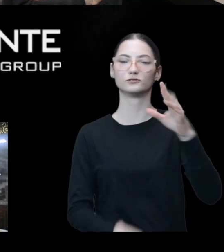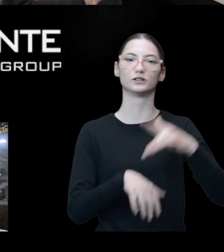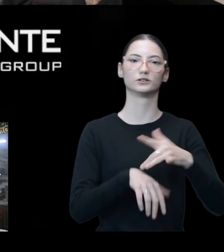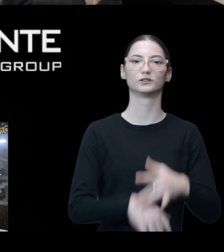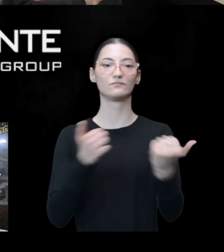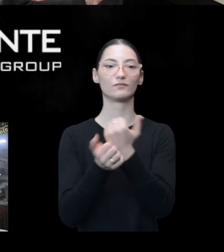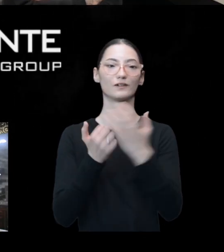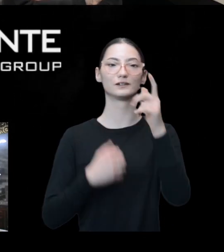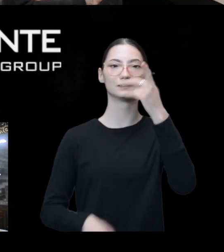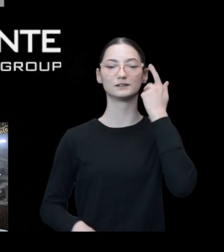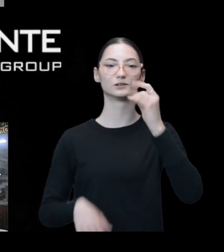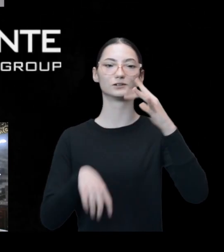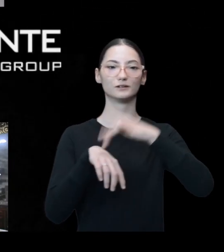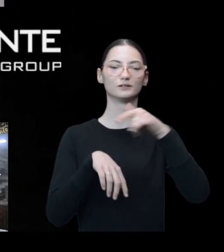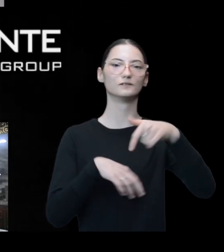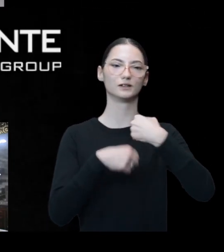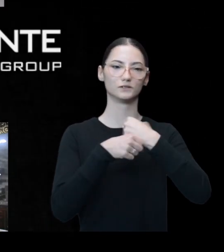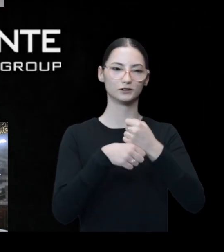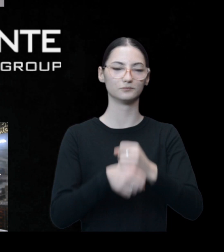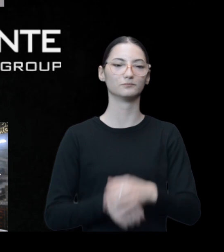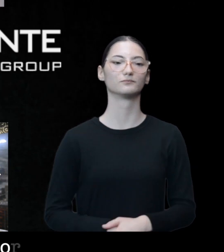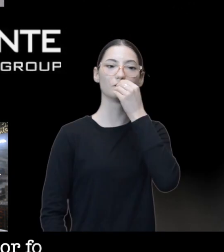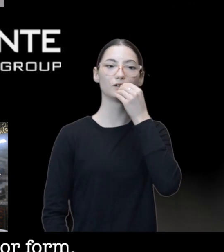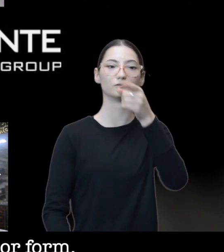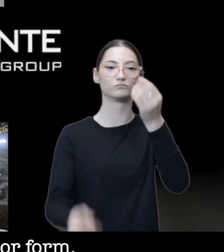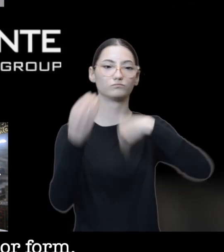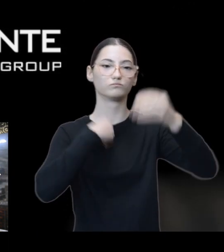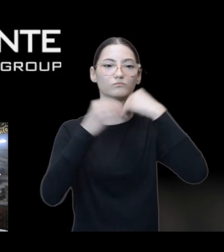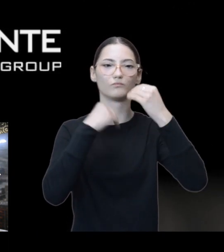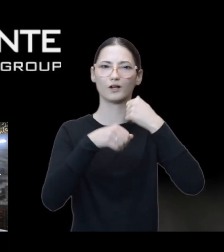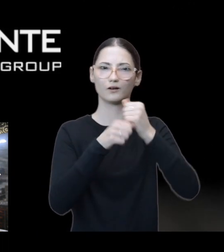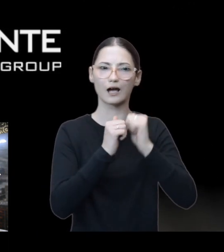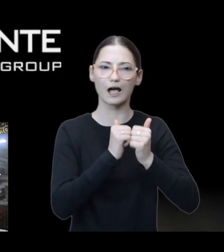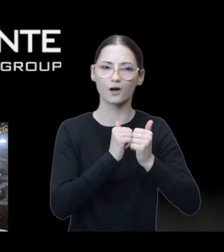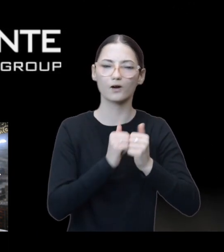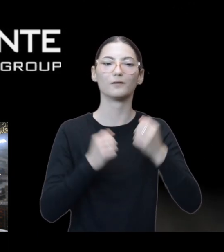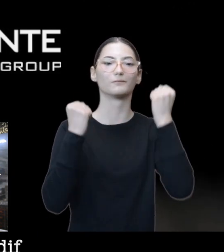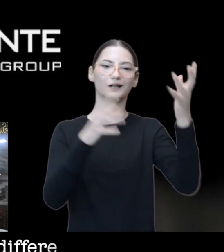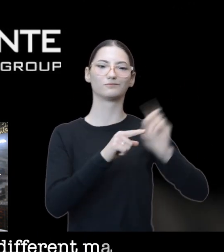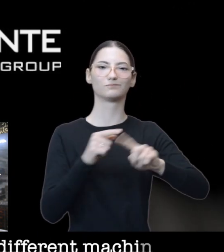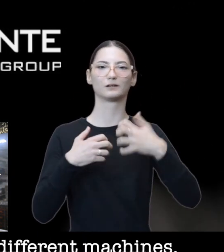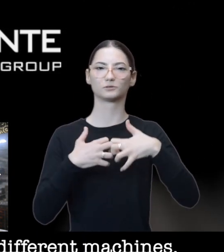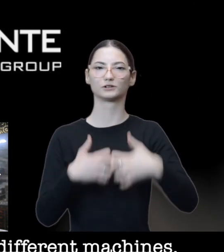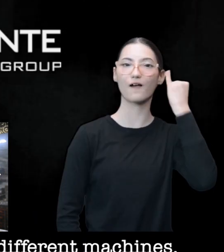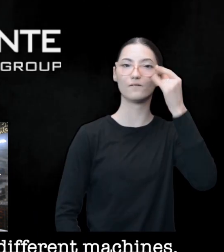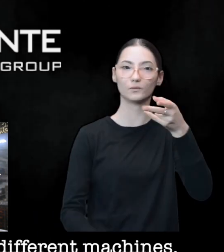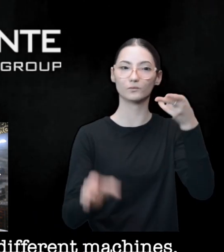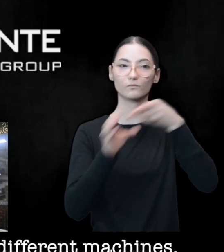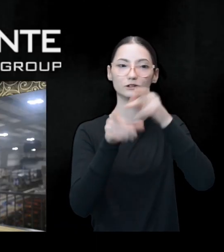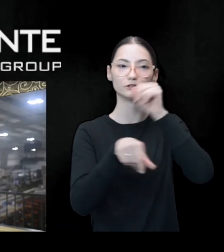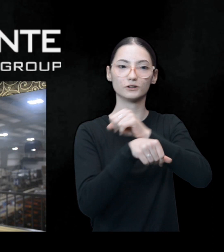around you. Everything you see or touch Was manufactured in some way, shape, or form. Even the food you eat has to go through so many